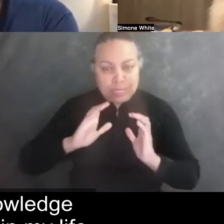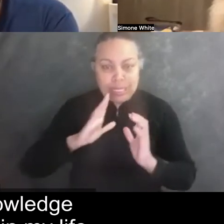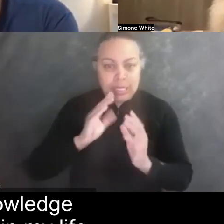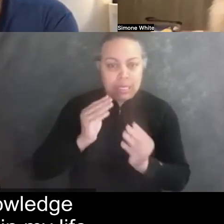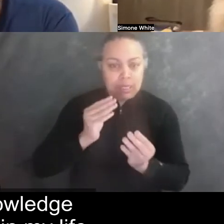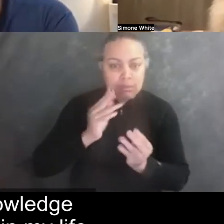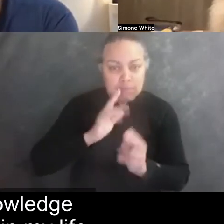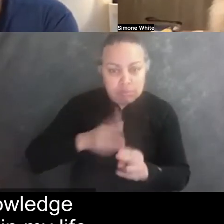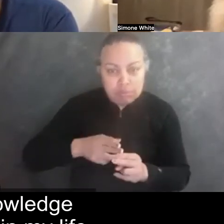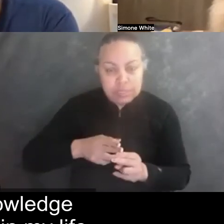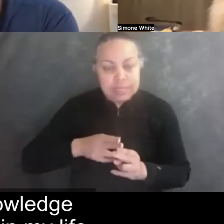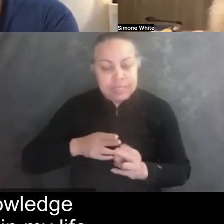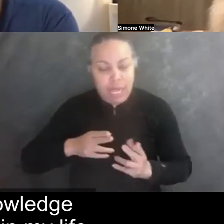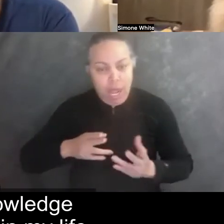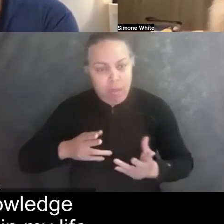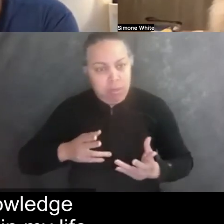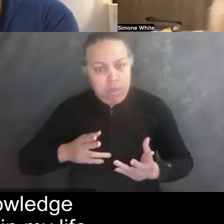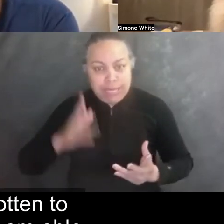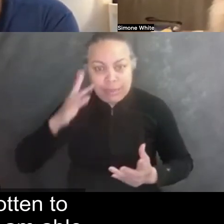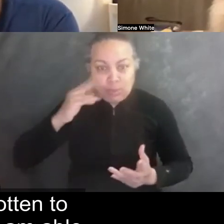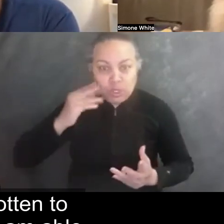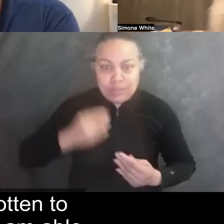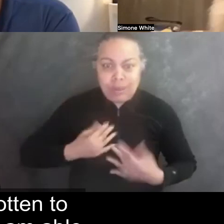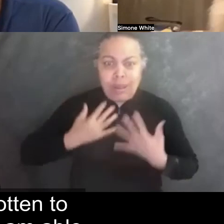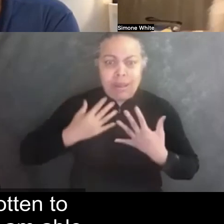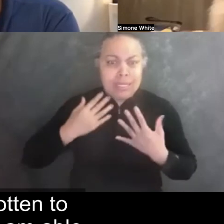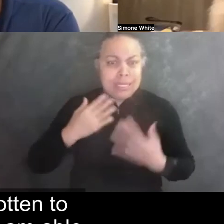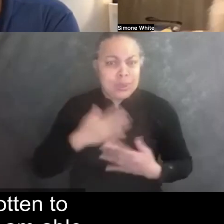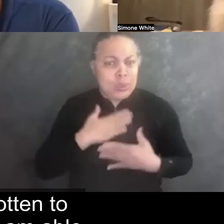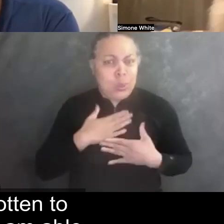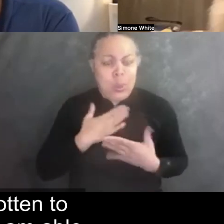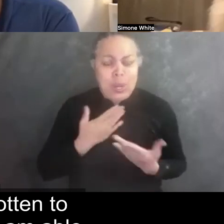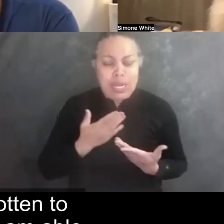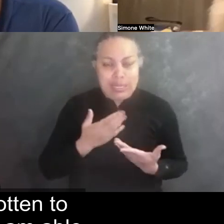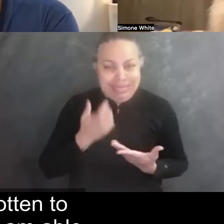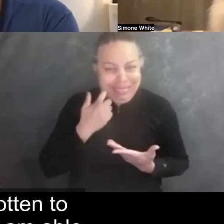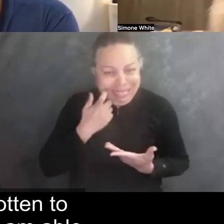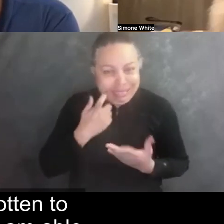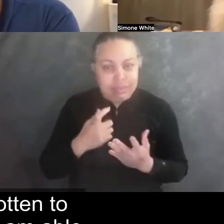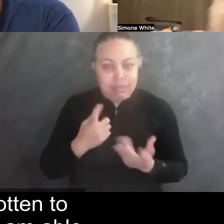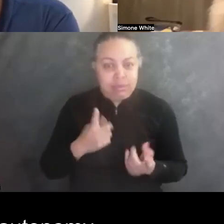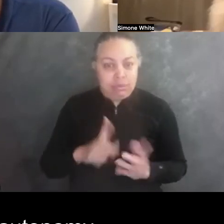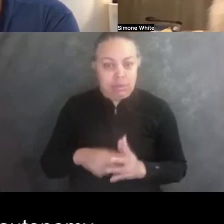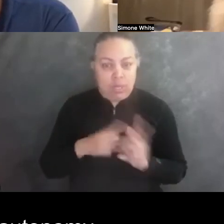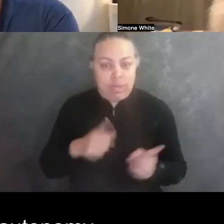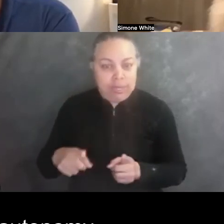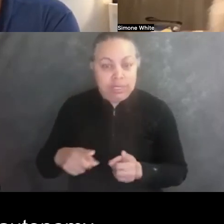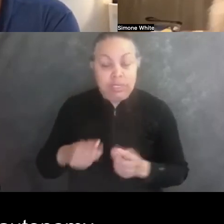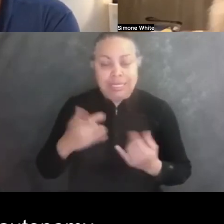acknowledge ecstasy and joy in my life. And as I've gotten to a point where I am able